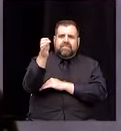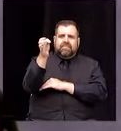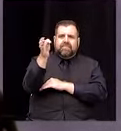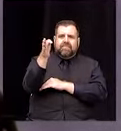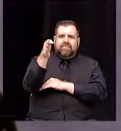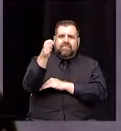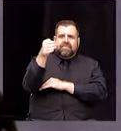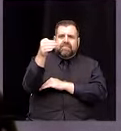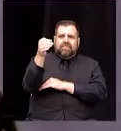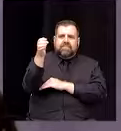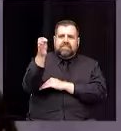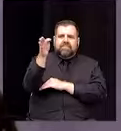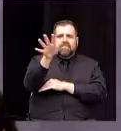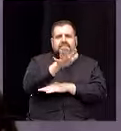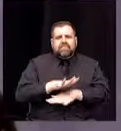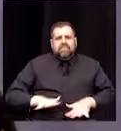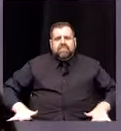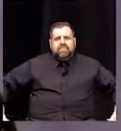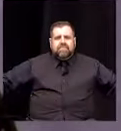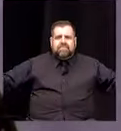wave o'er the